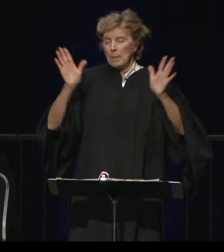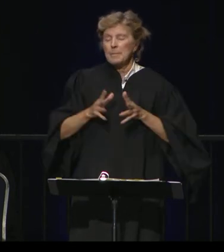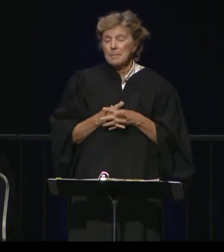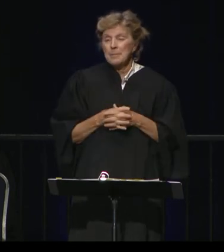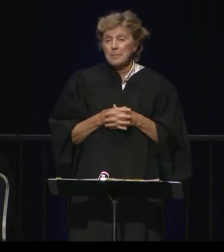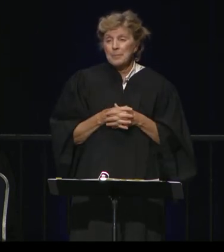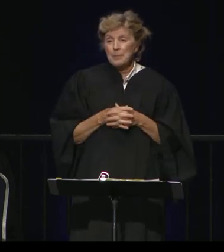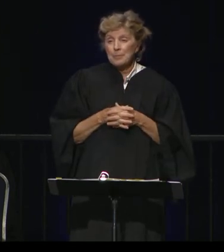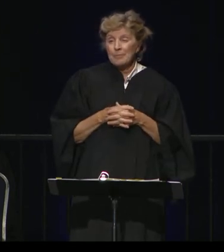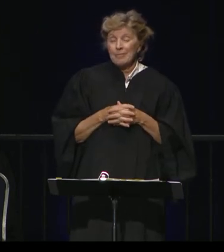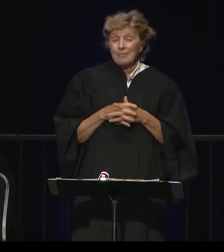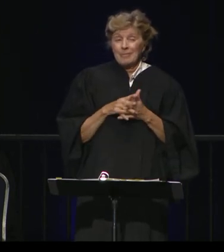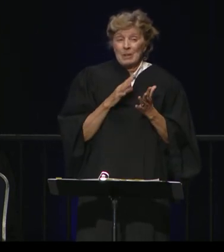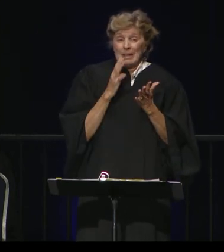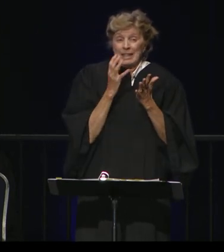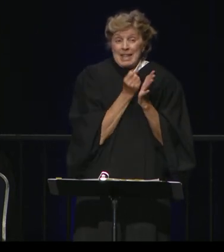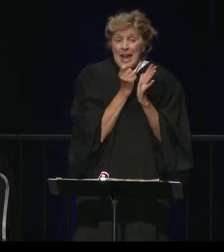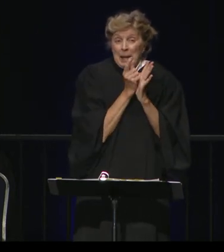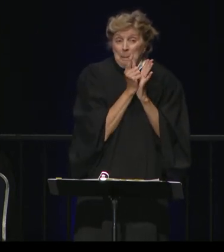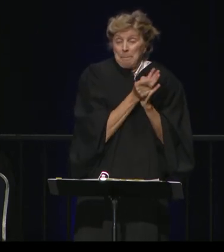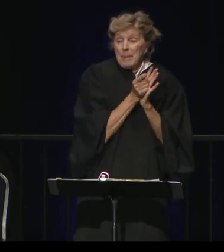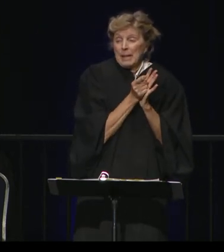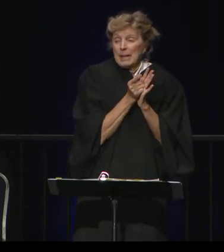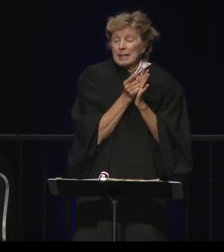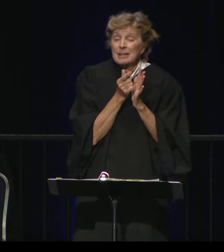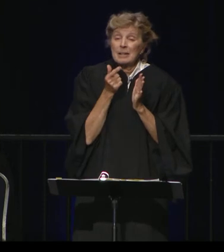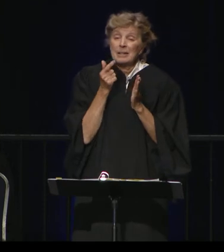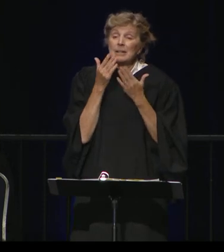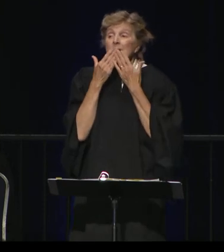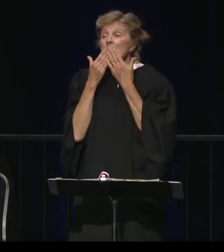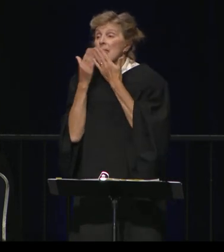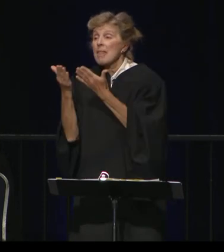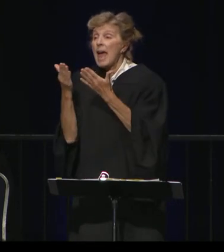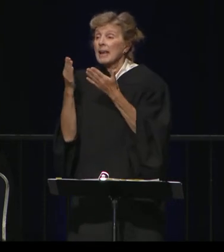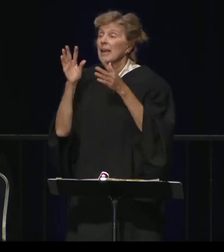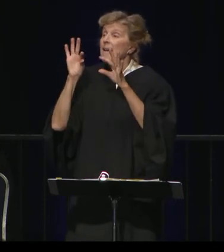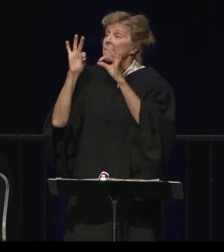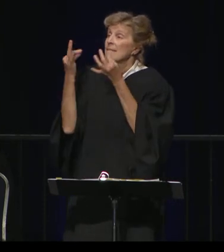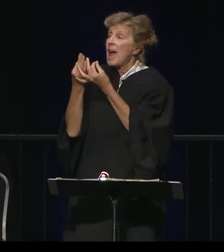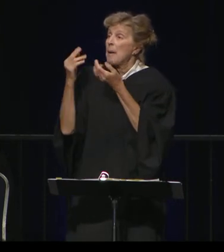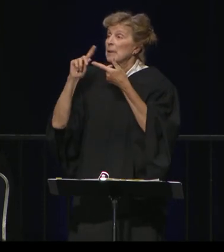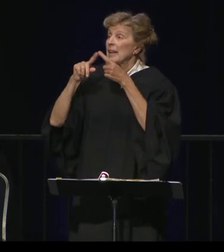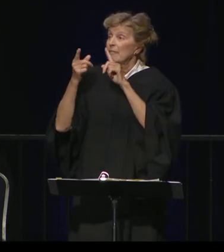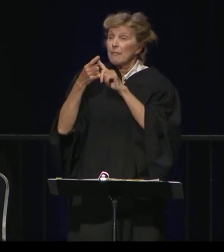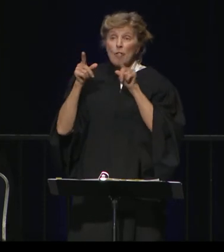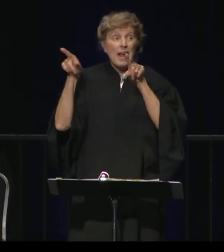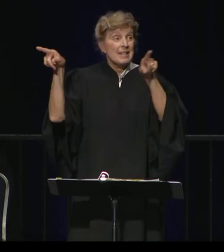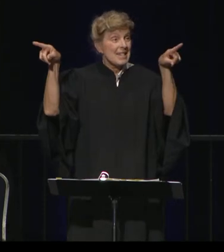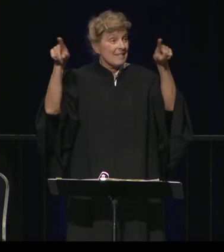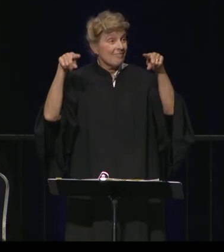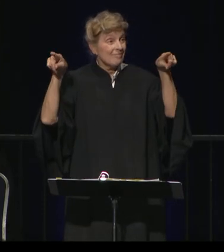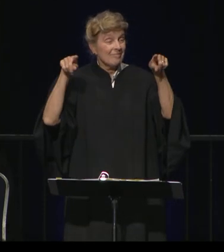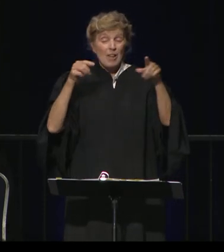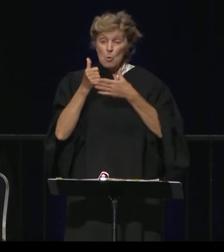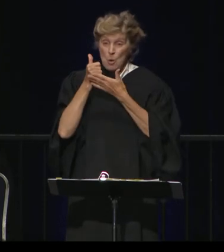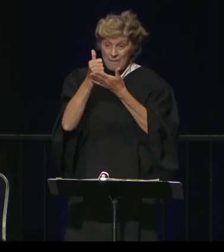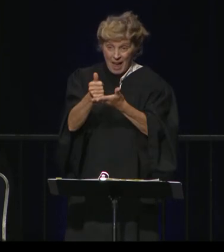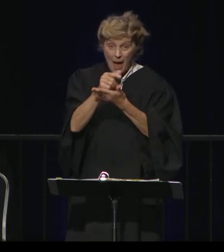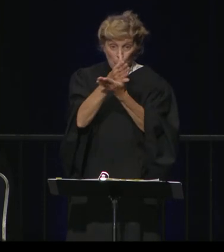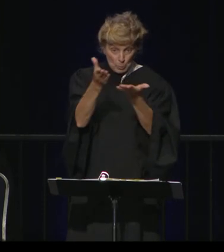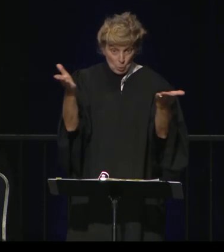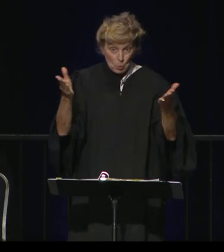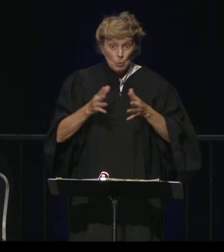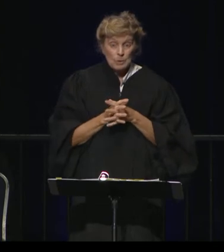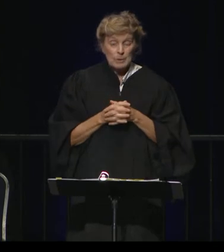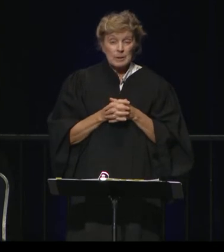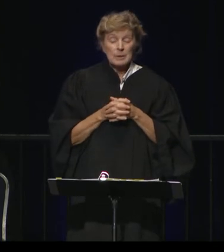I'll also take a minute to say a special thank you to family members and friends who have helped you along the way.